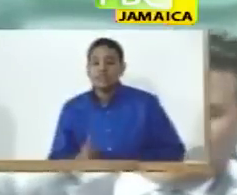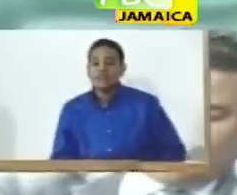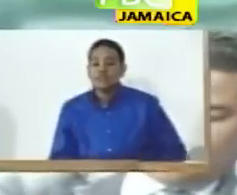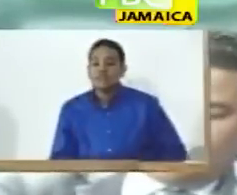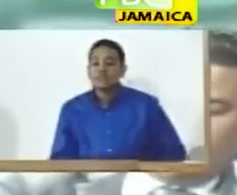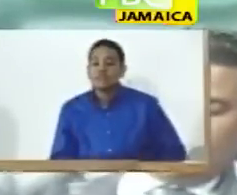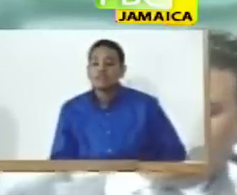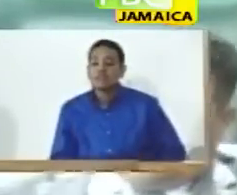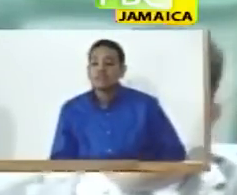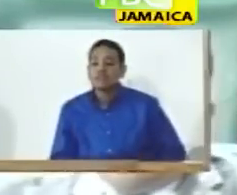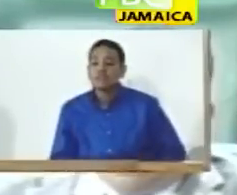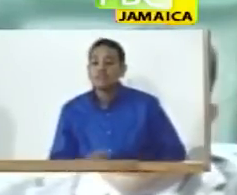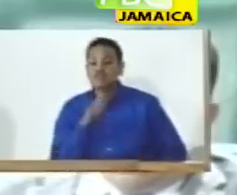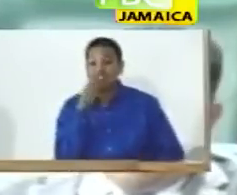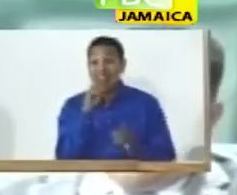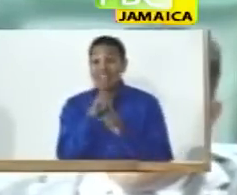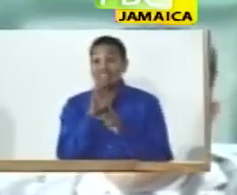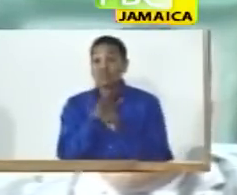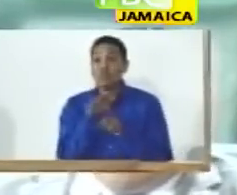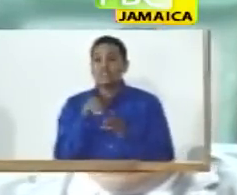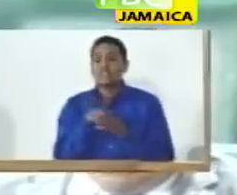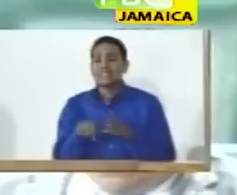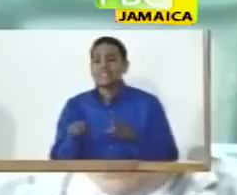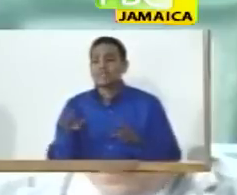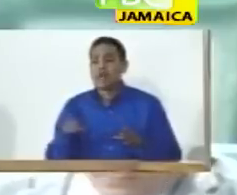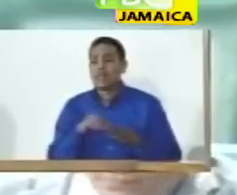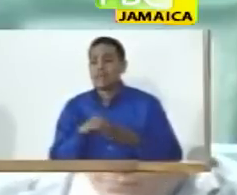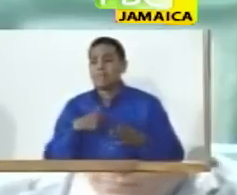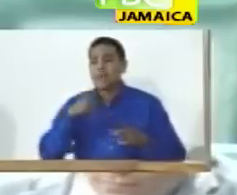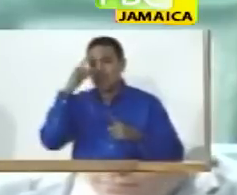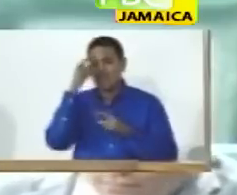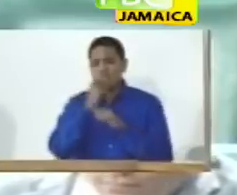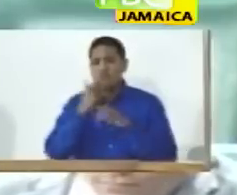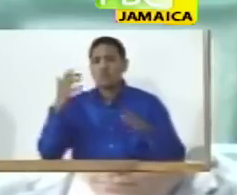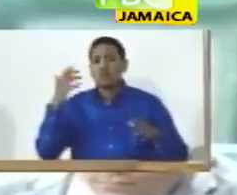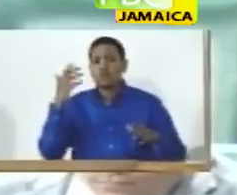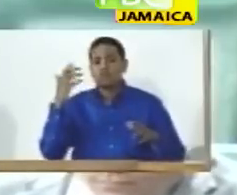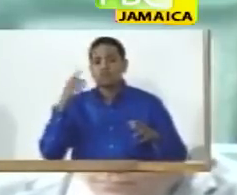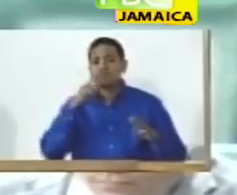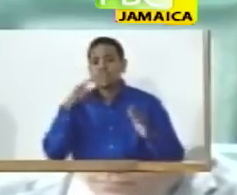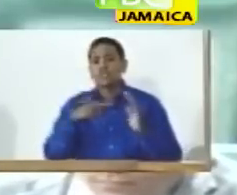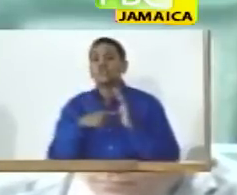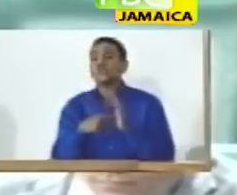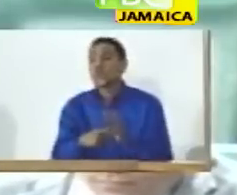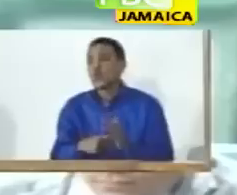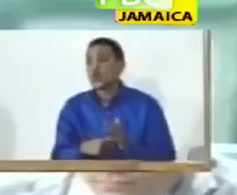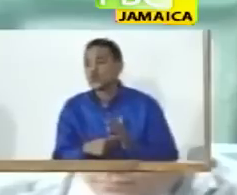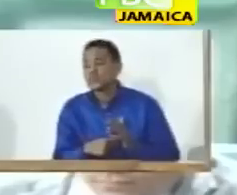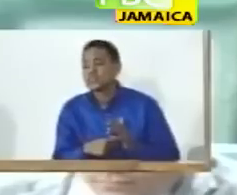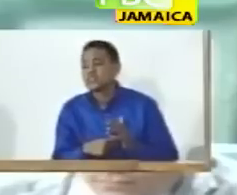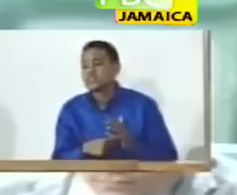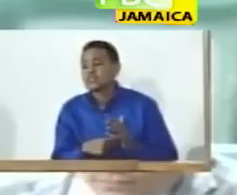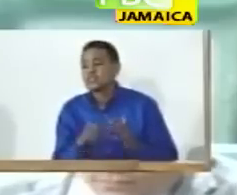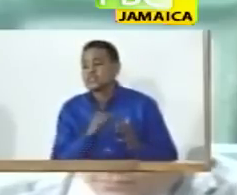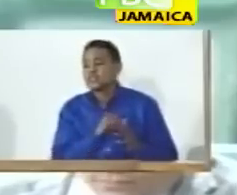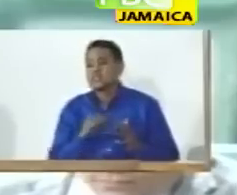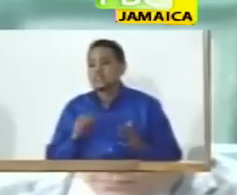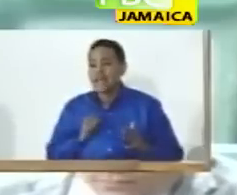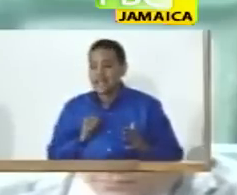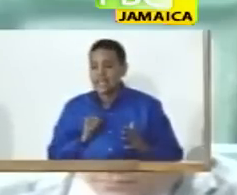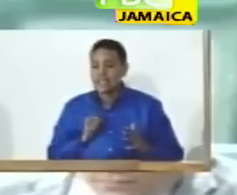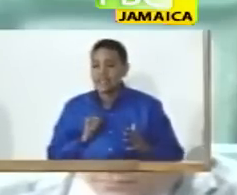been exposed to in this chamber really, in my view, Mr. President, reflects that the Senate